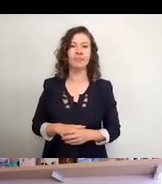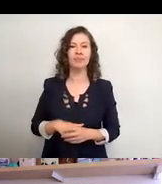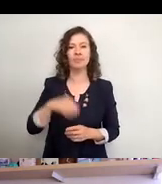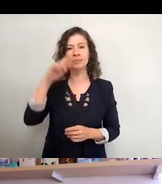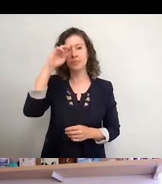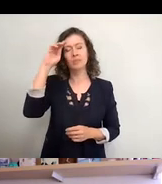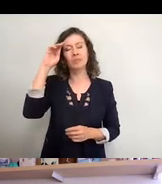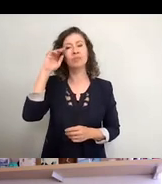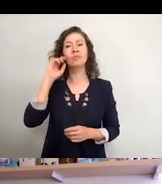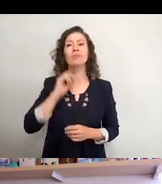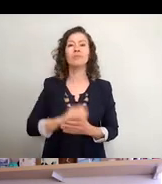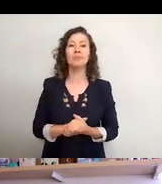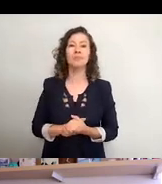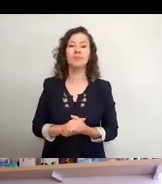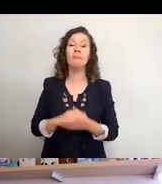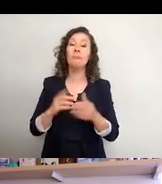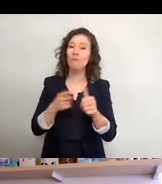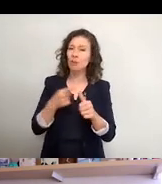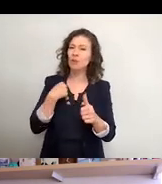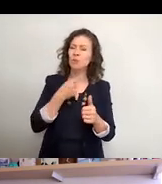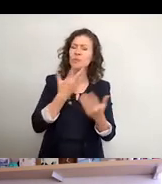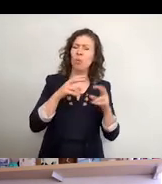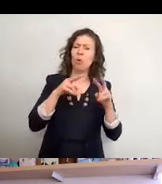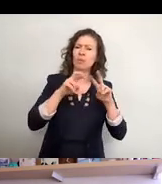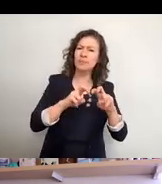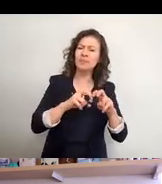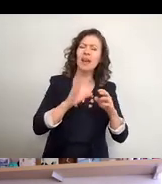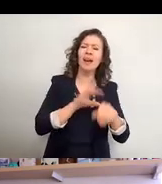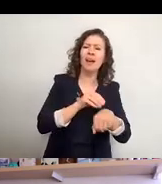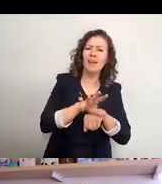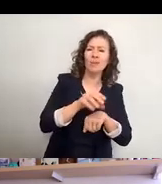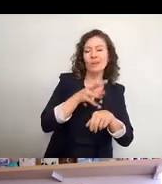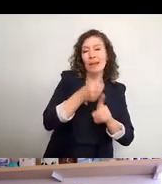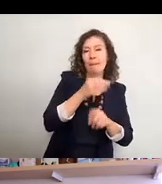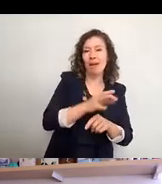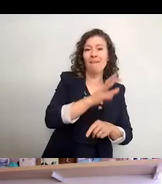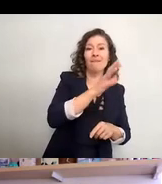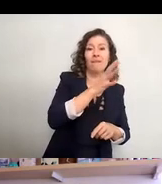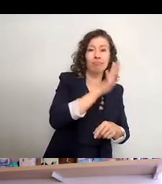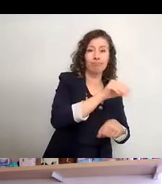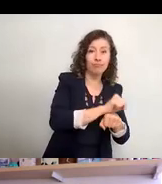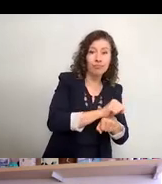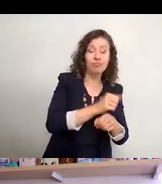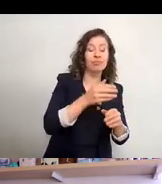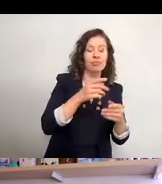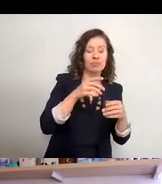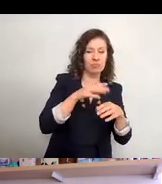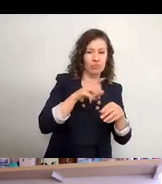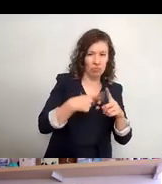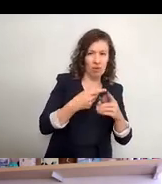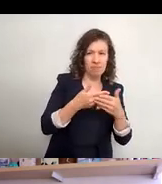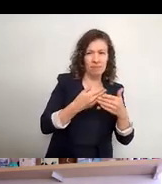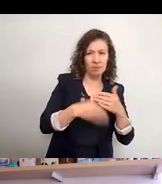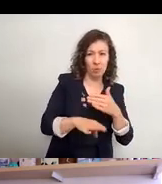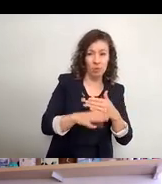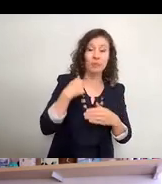Now, first, we wanted to examine the impact of employment post-birth. So, we found that mothers that returned to